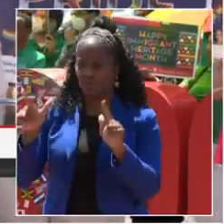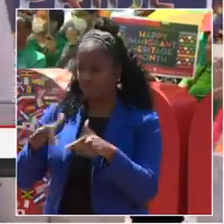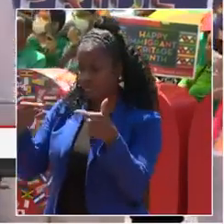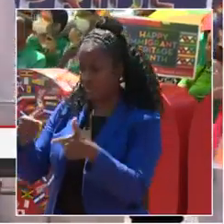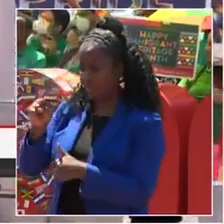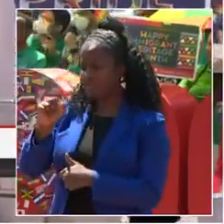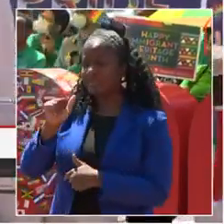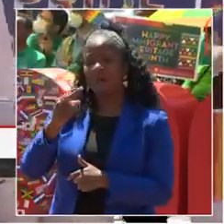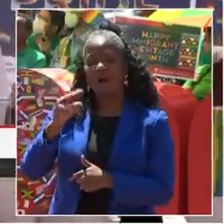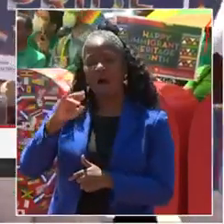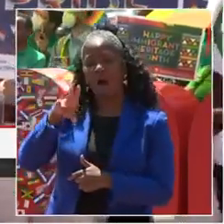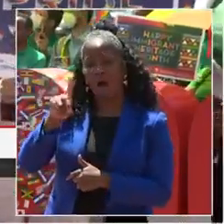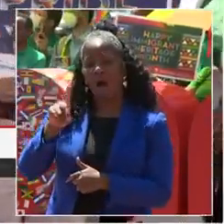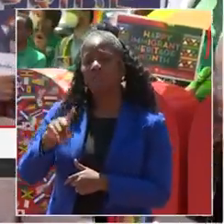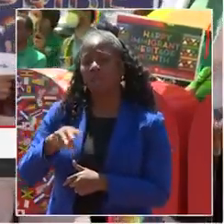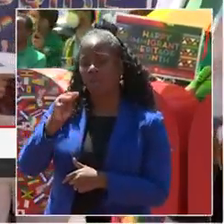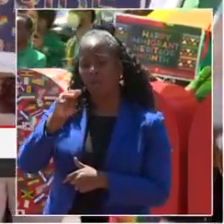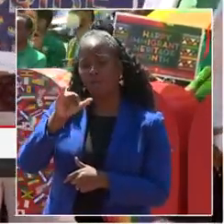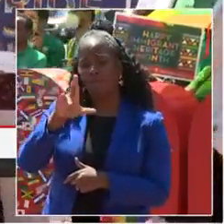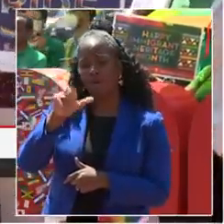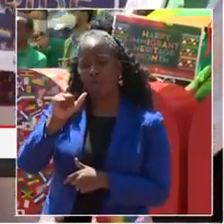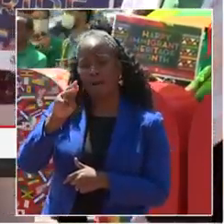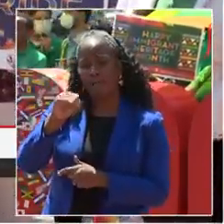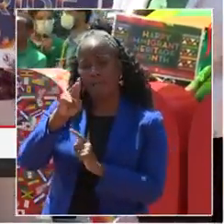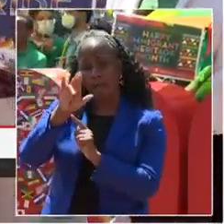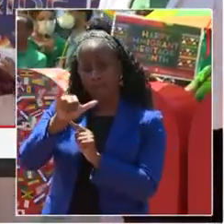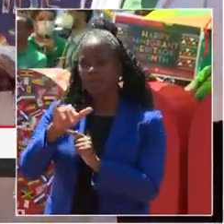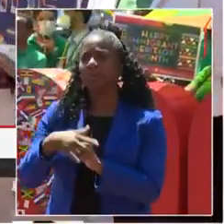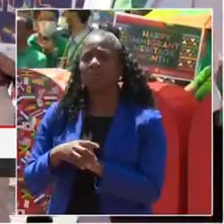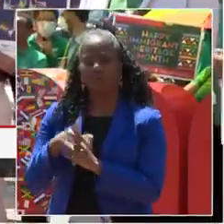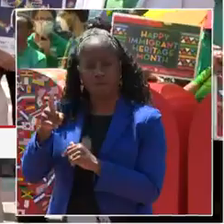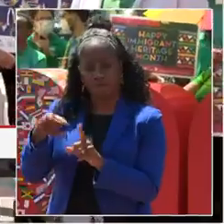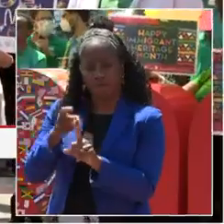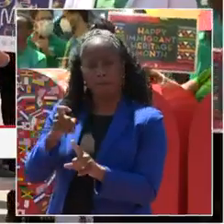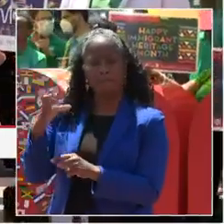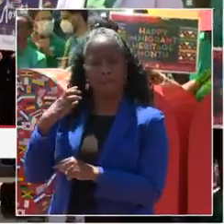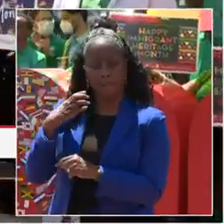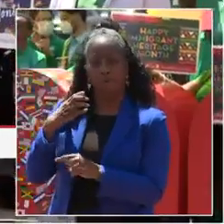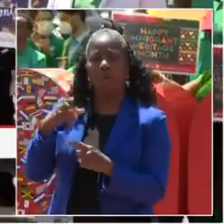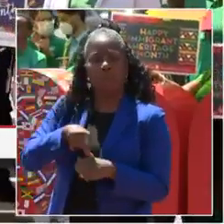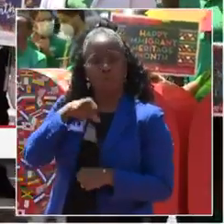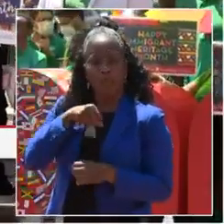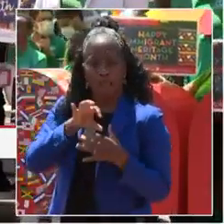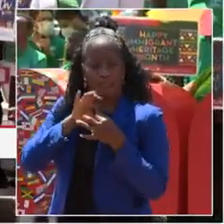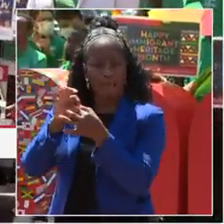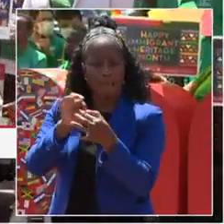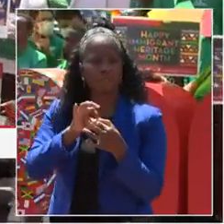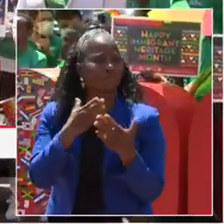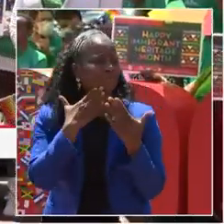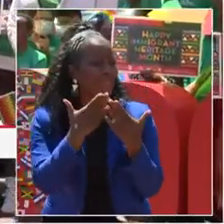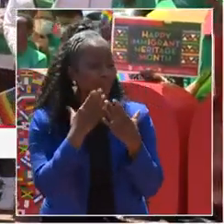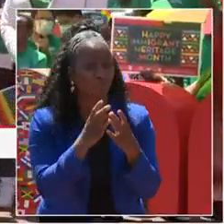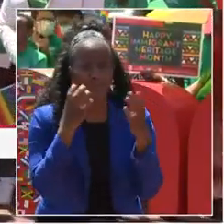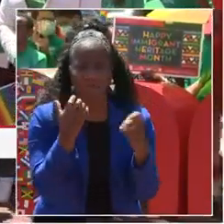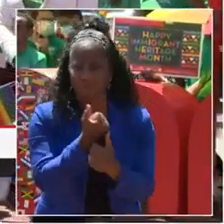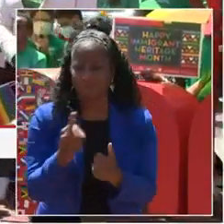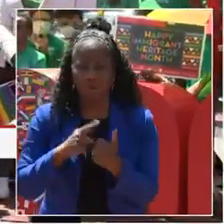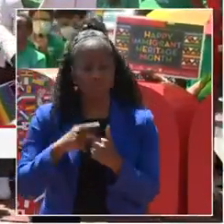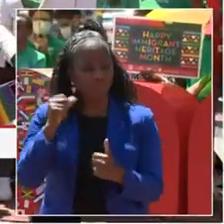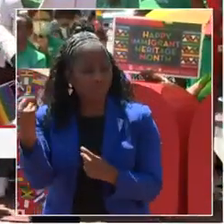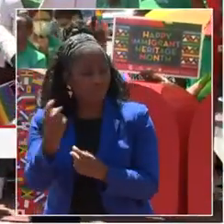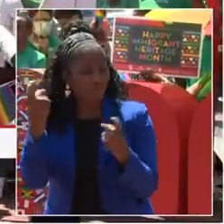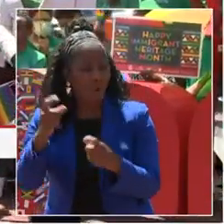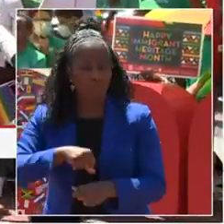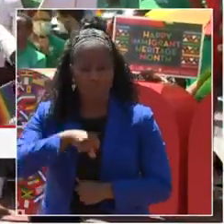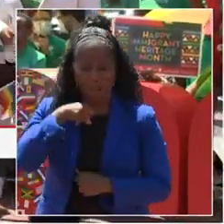Miramani, the Director of Operations at Capitol Pride Alliance. And thank you so much, everyone. We celebrate Pride this month, but of